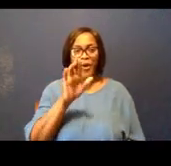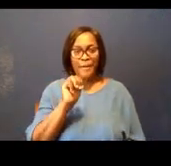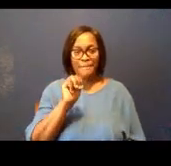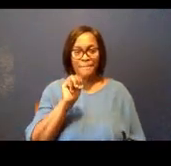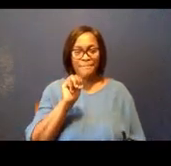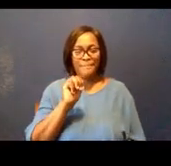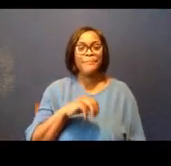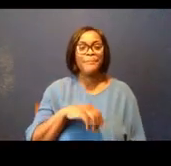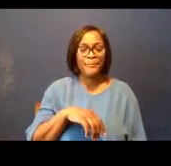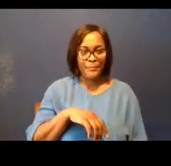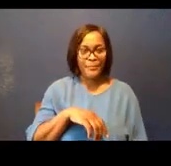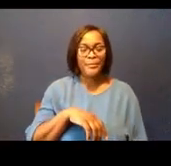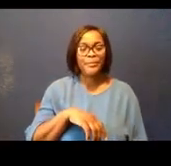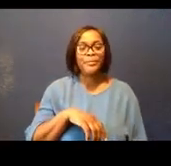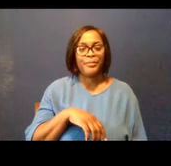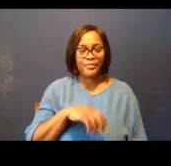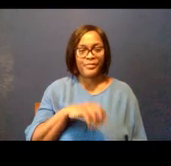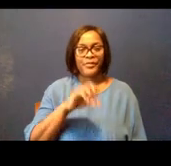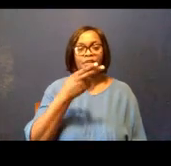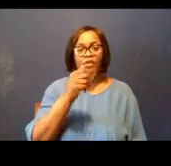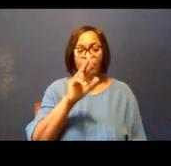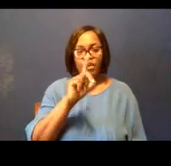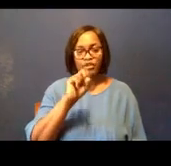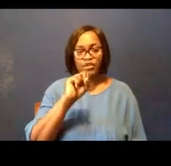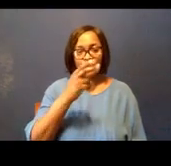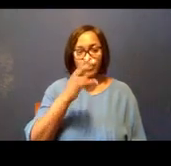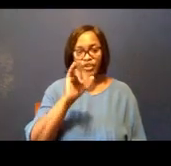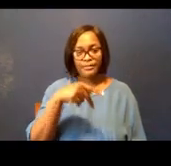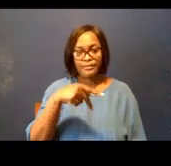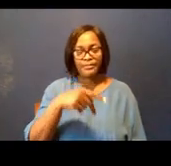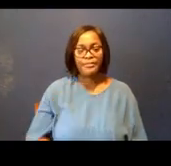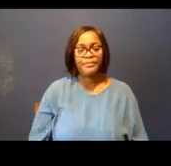suffering and all of the